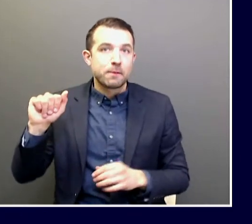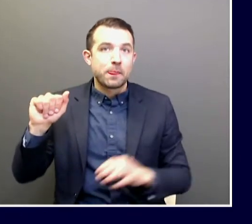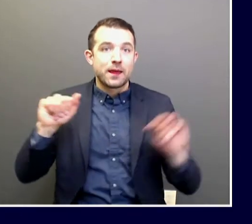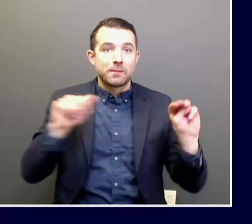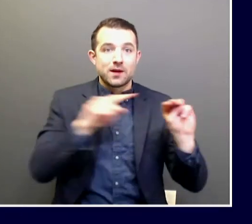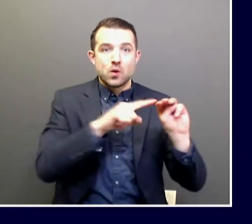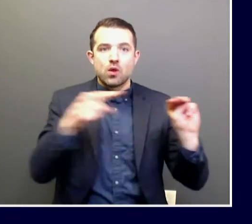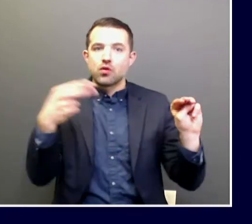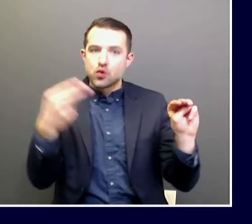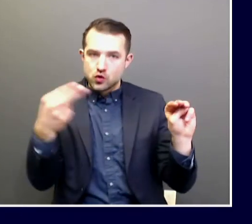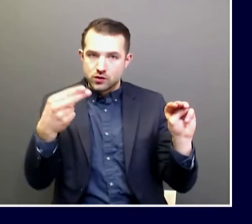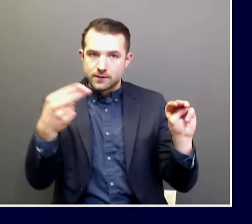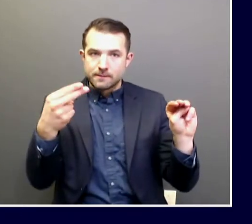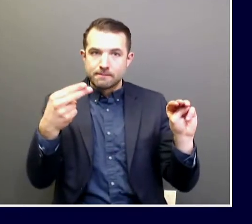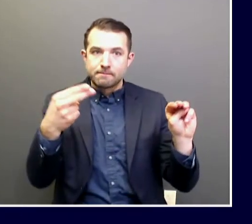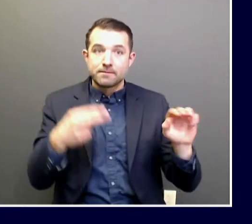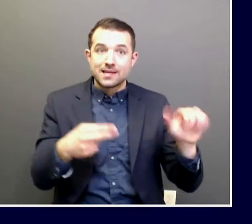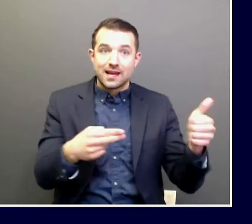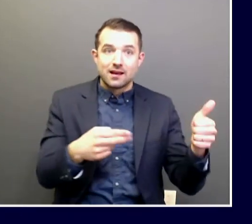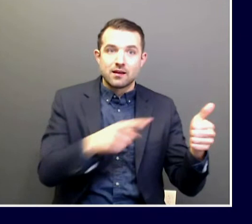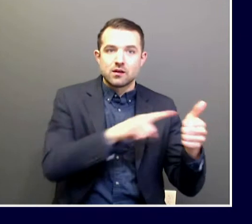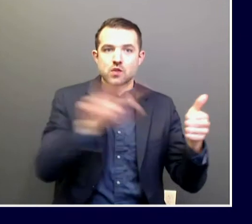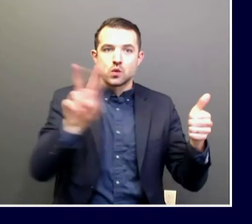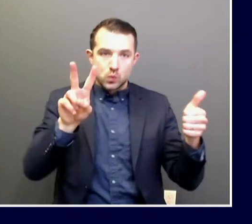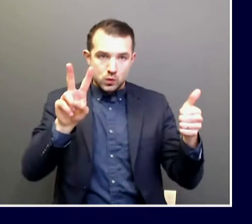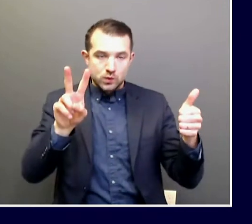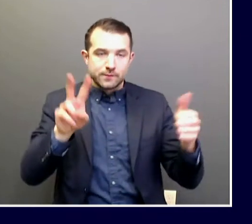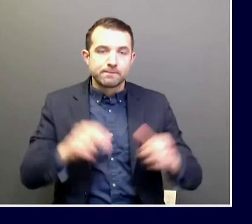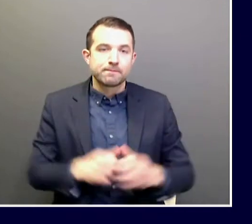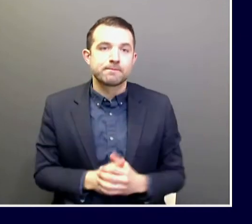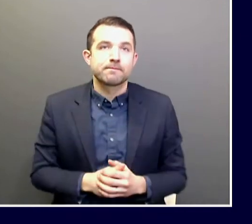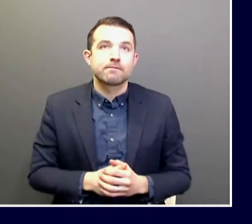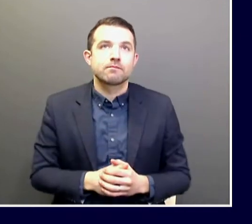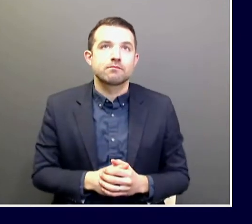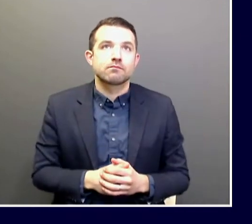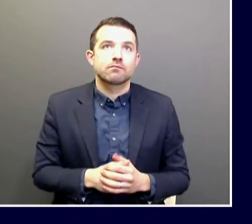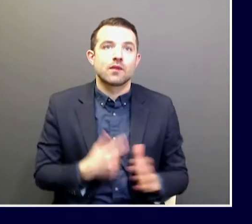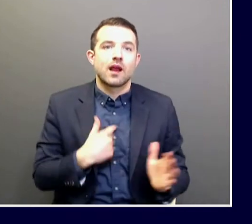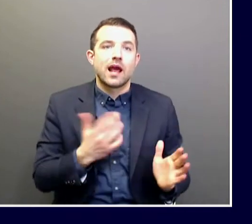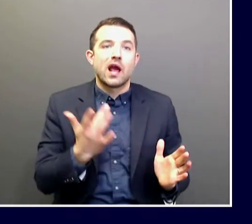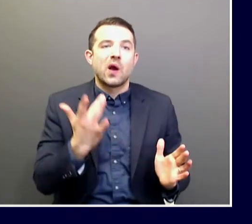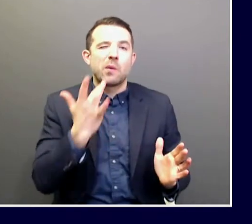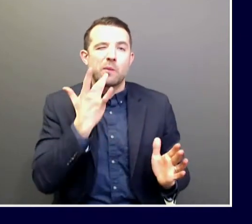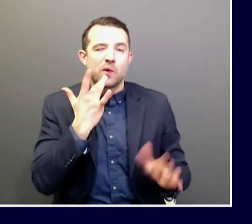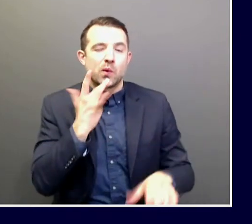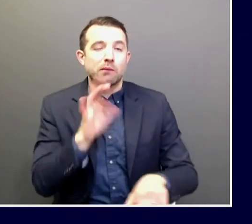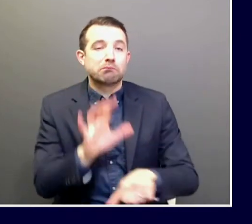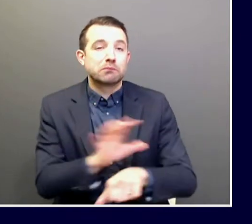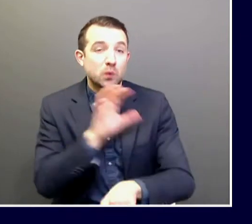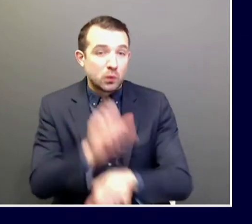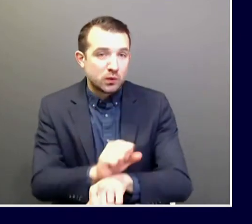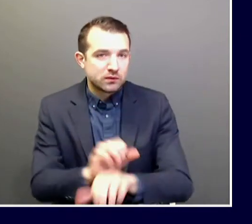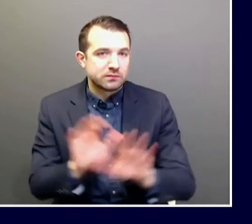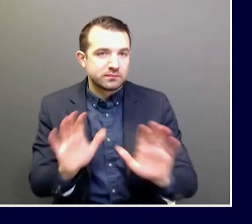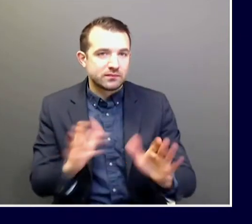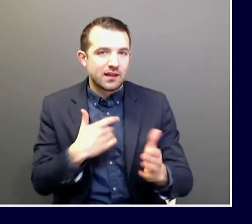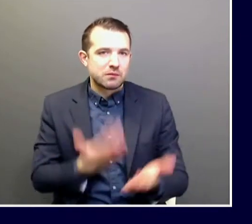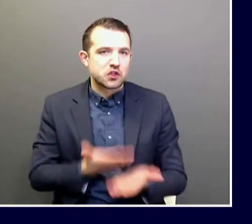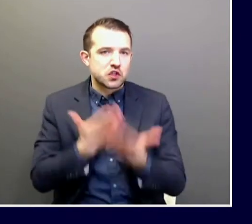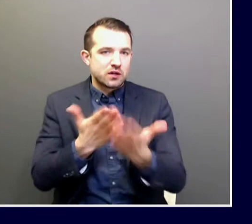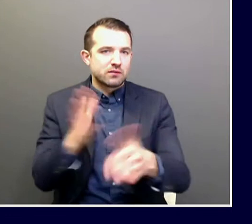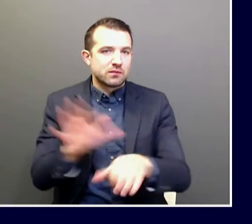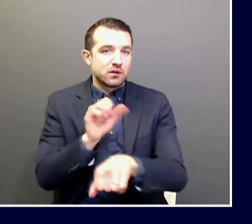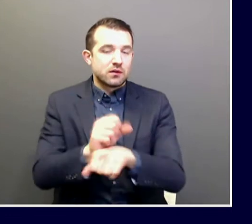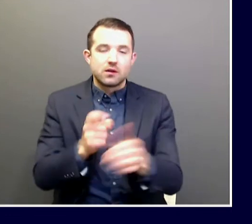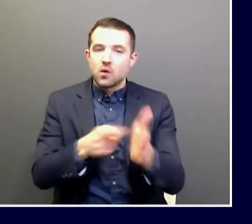available and recommended and preferred, but not required. This site is a collaboration among a